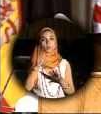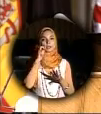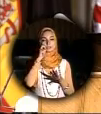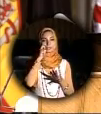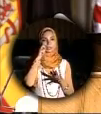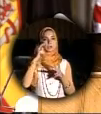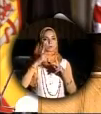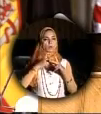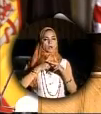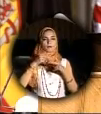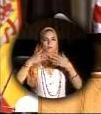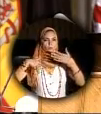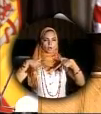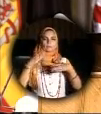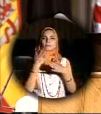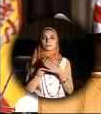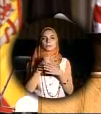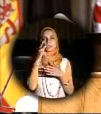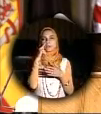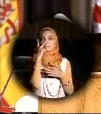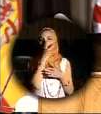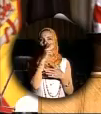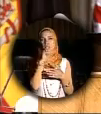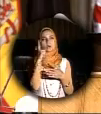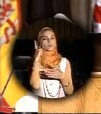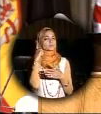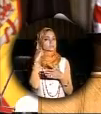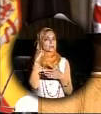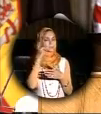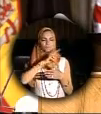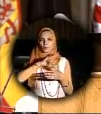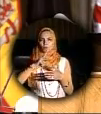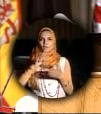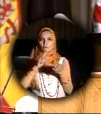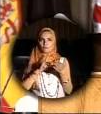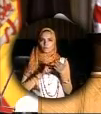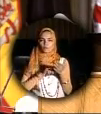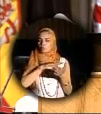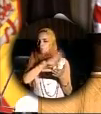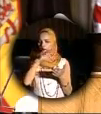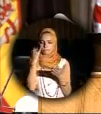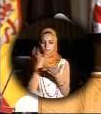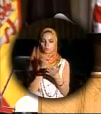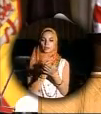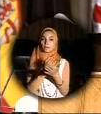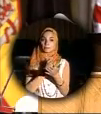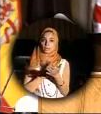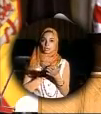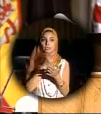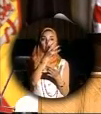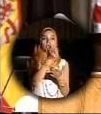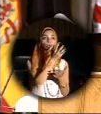We have to include all these impairments in order to really solve the problem of